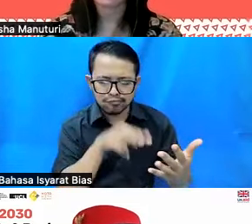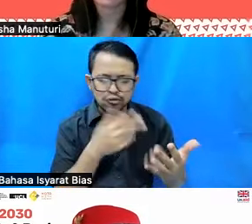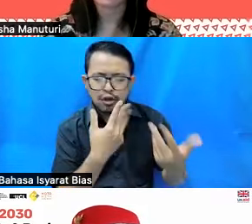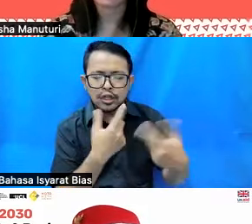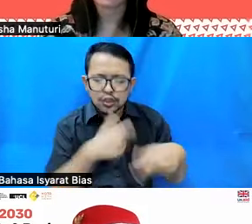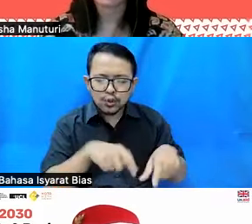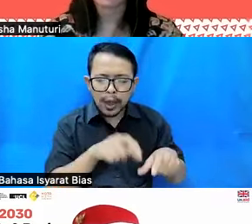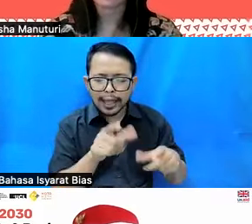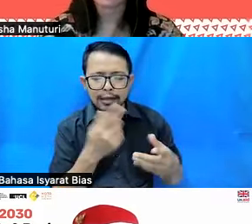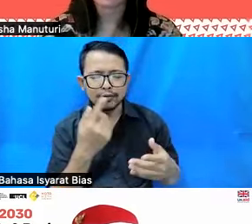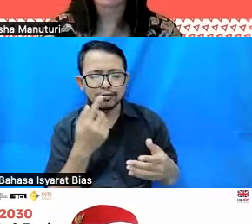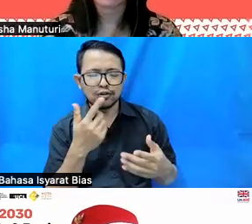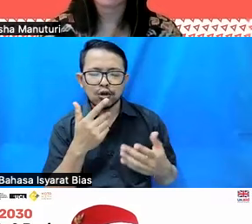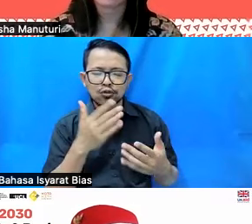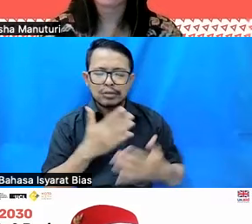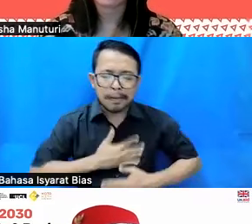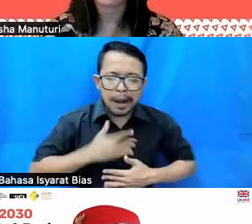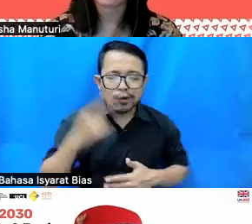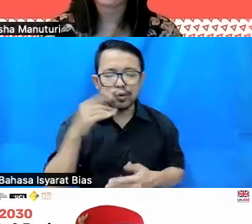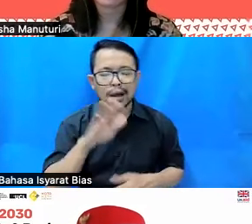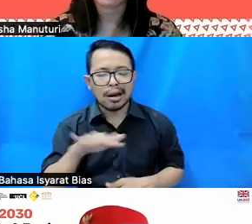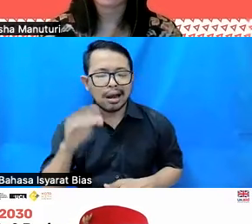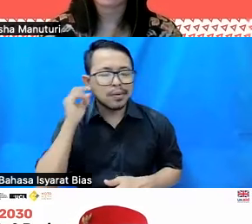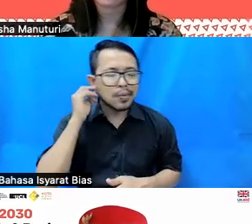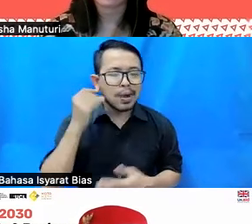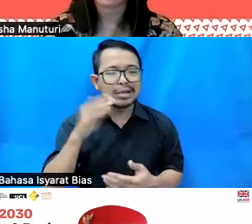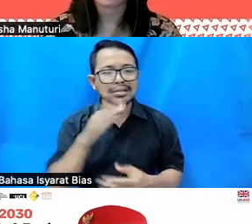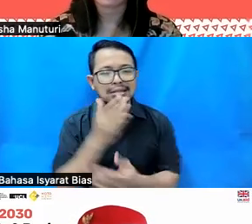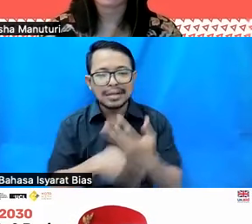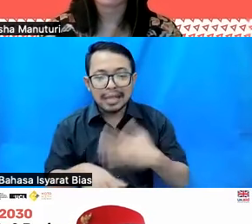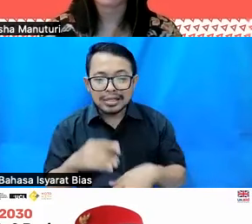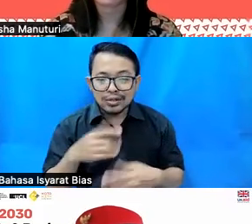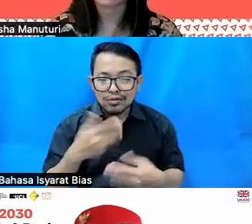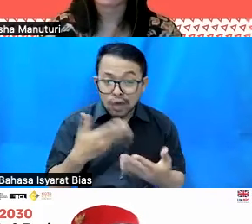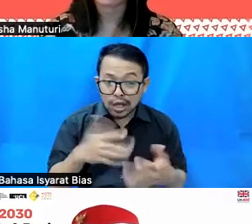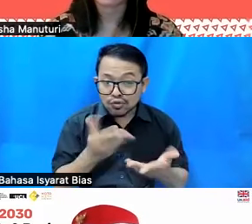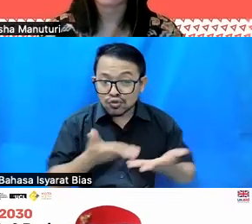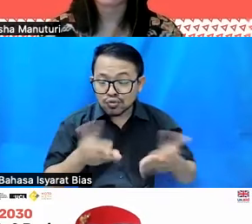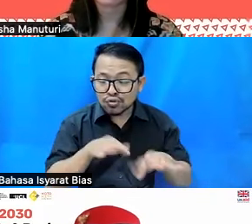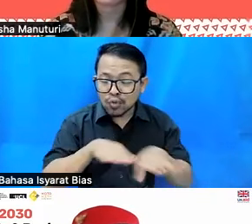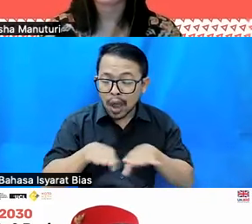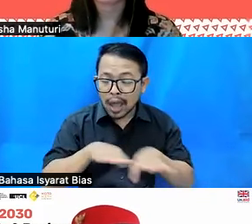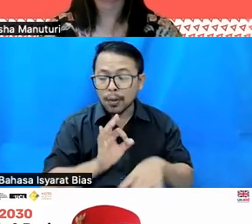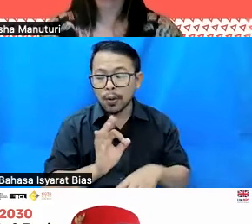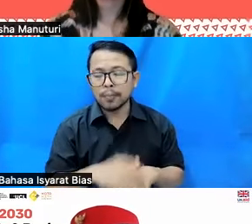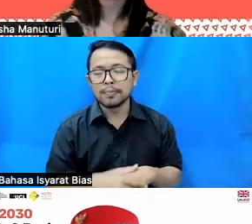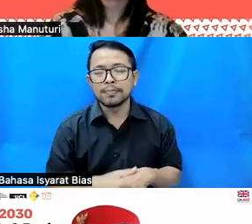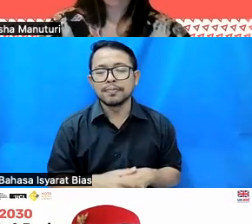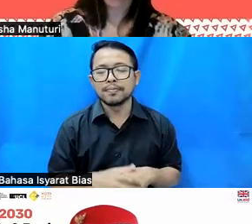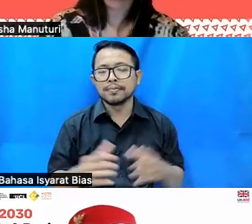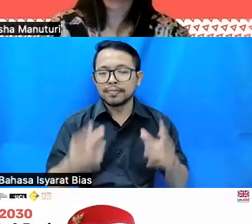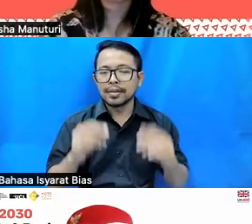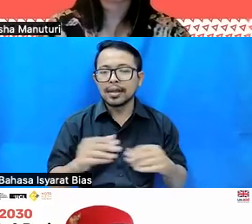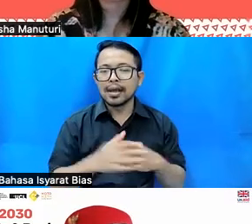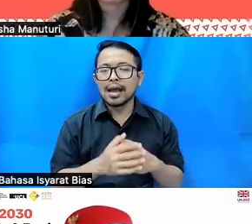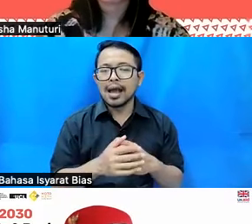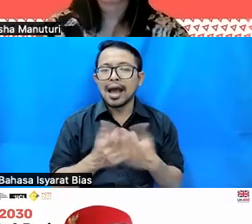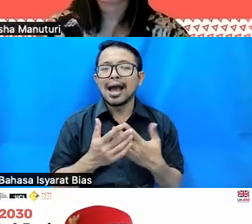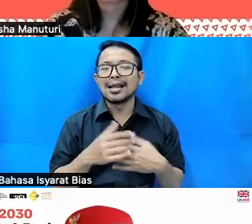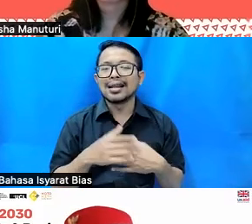exploring the obstacles and solutions based on their needs. Now, regarding the concept